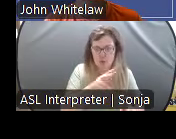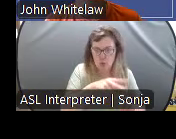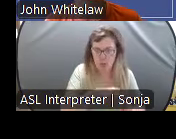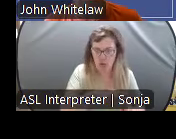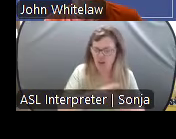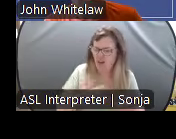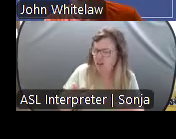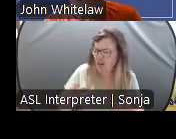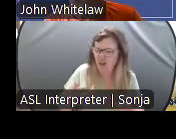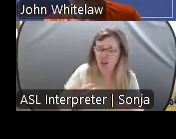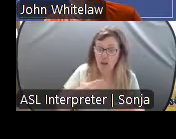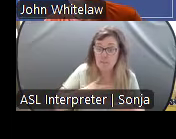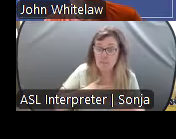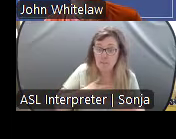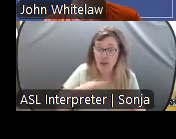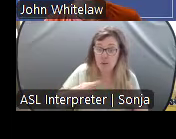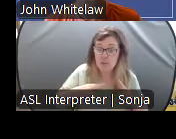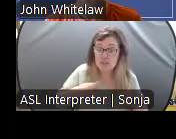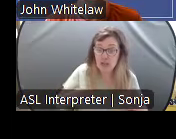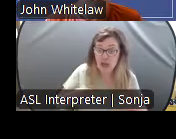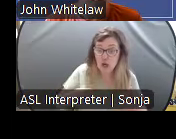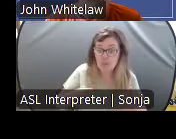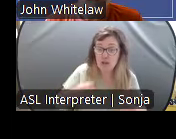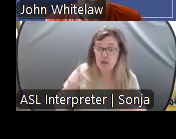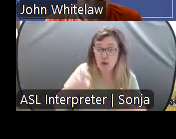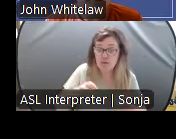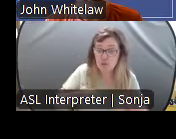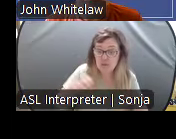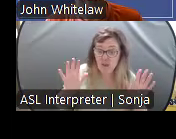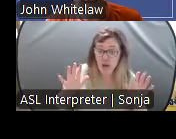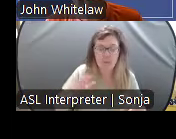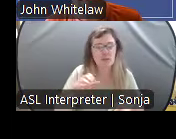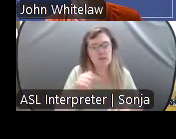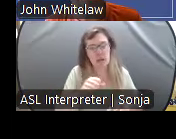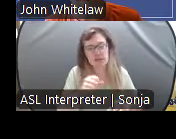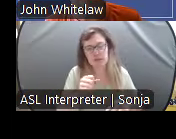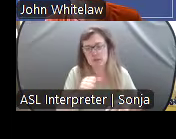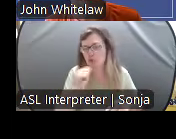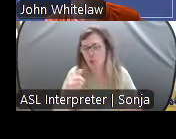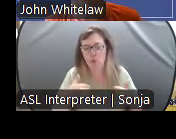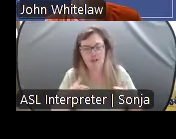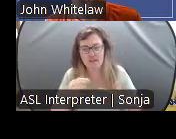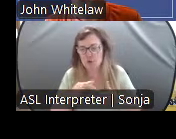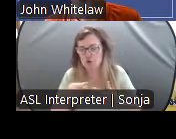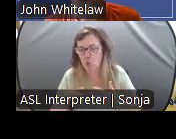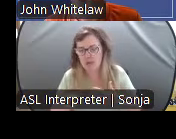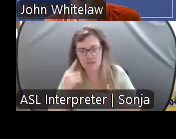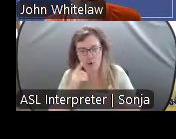of my retirement to keep getting my SSI? And the answer is yes. You don't really have a choice on